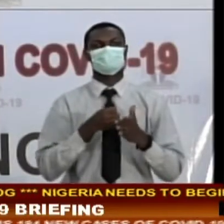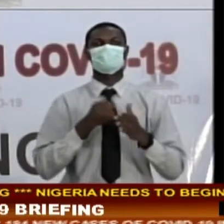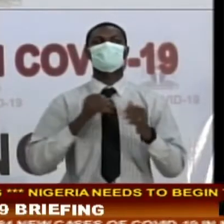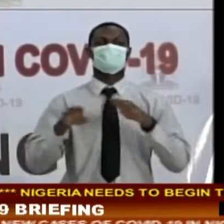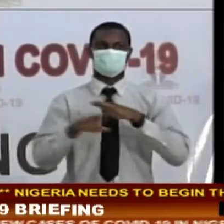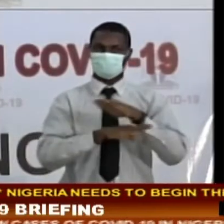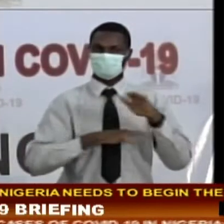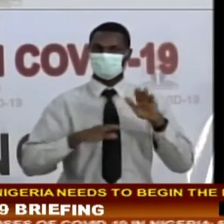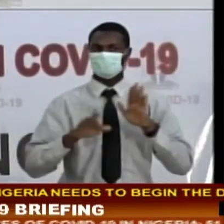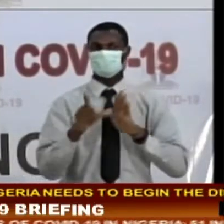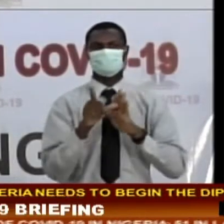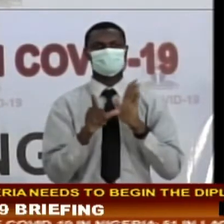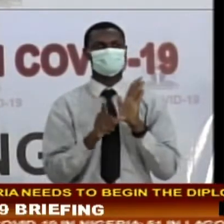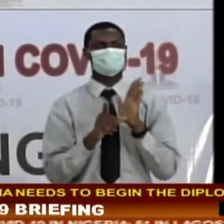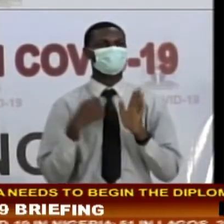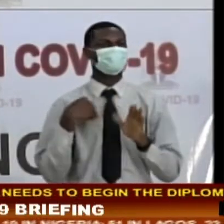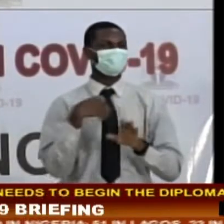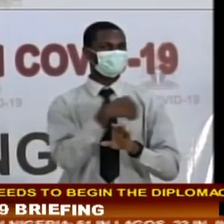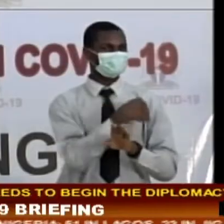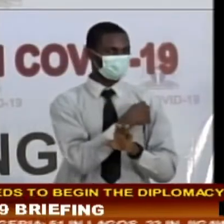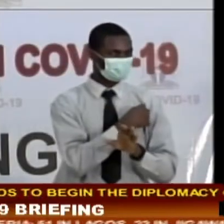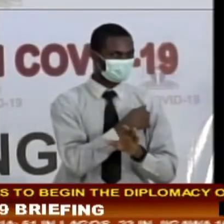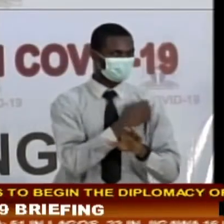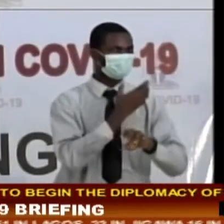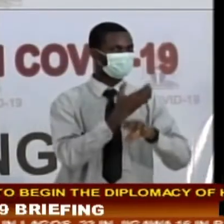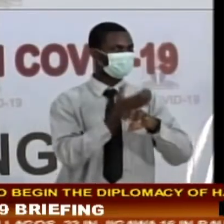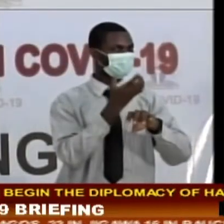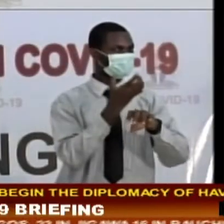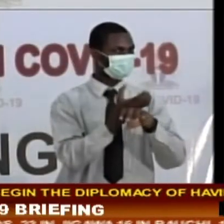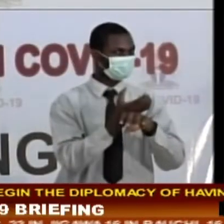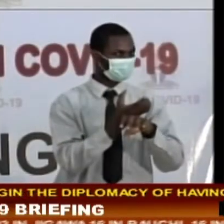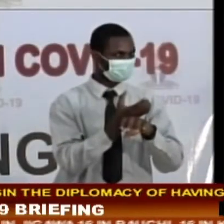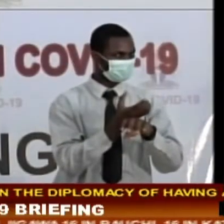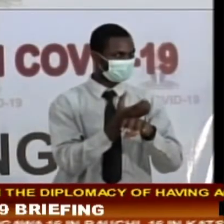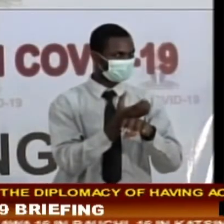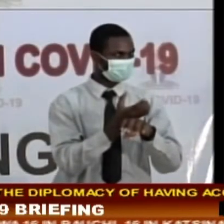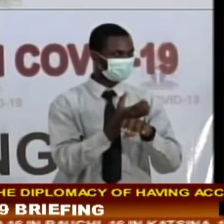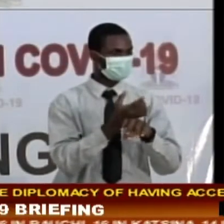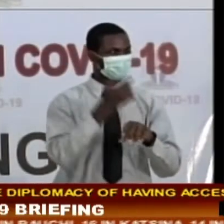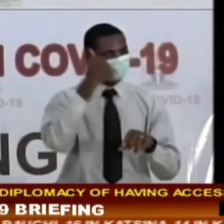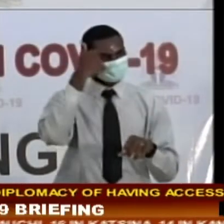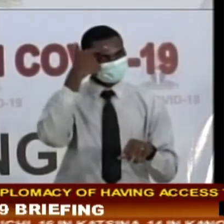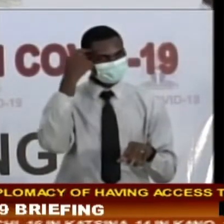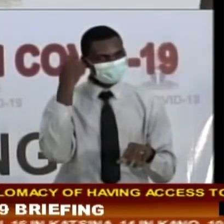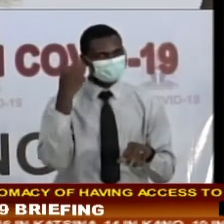our appeal is bore out of the fact that it's a collective